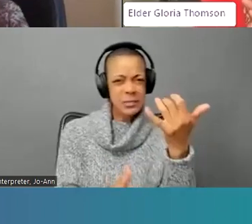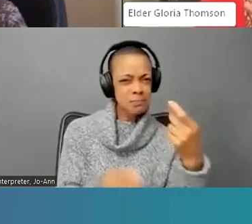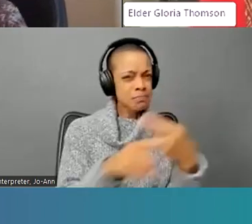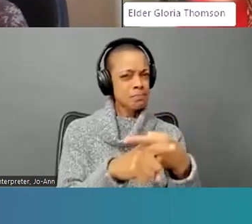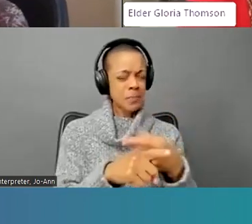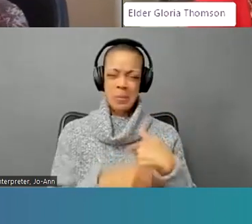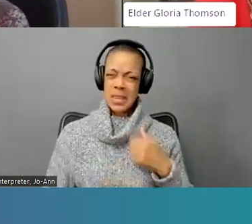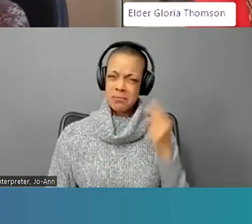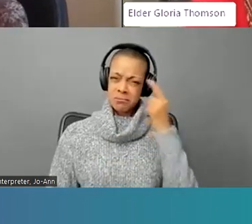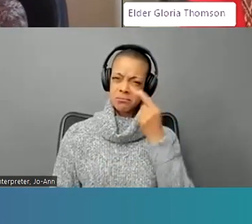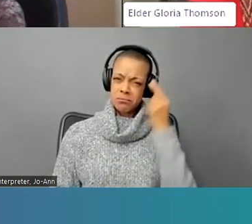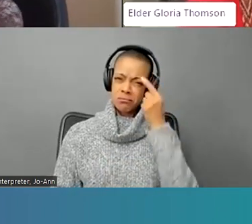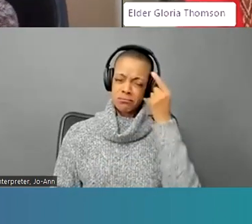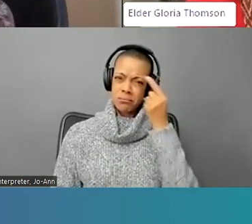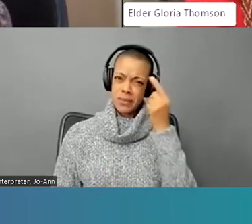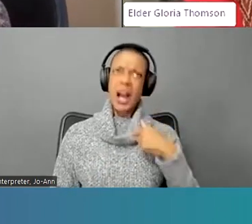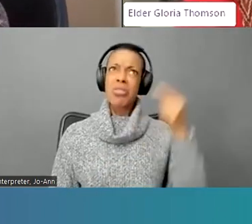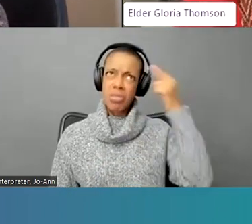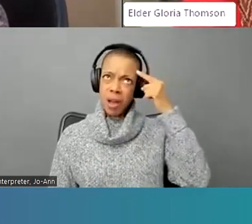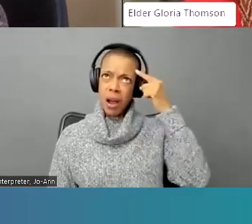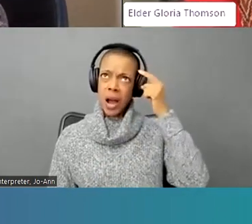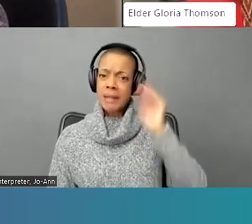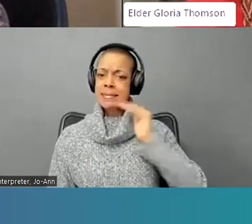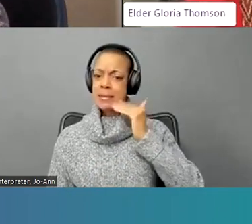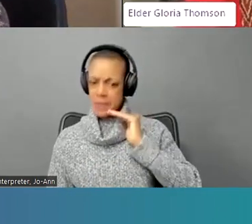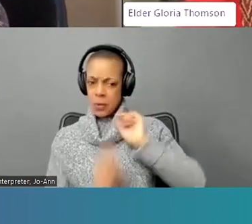That has always been my thought about tobacco.